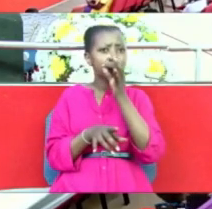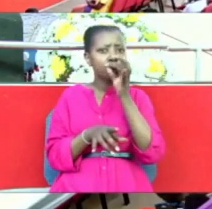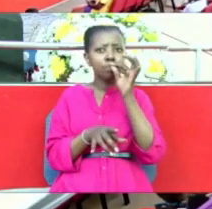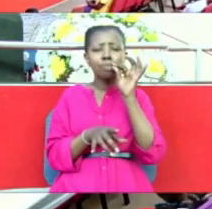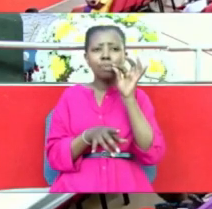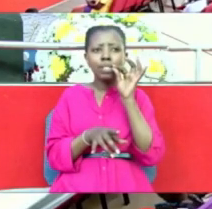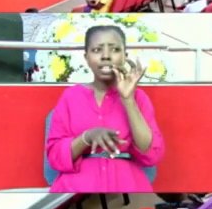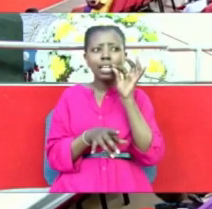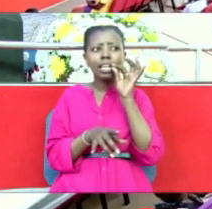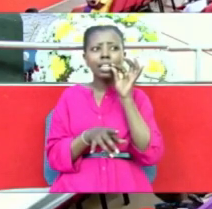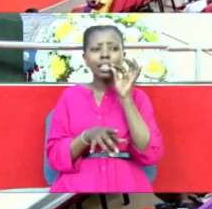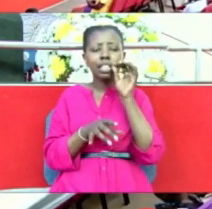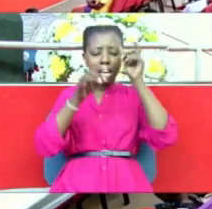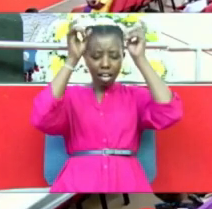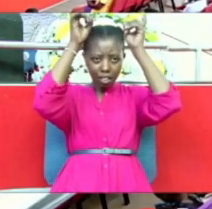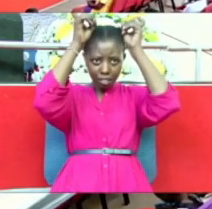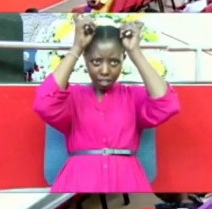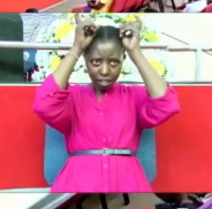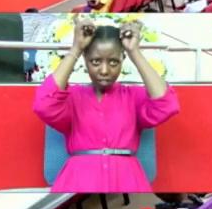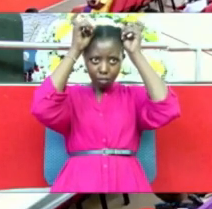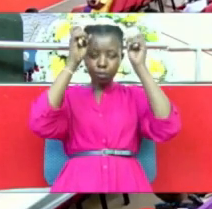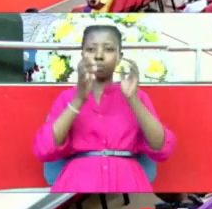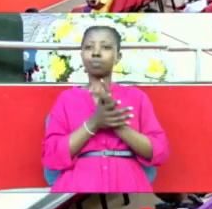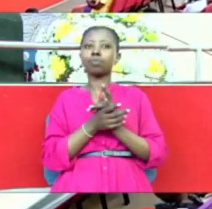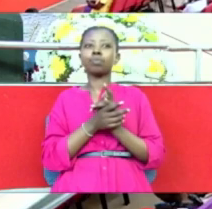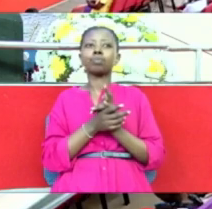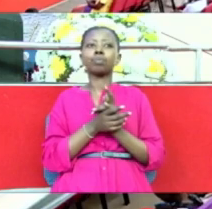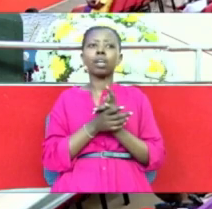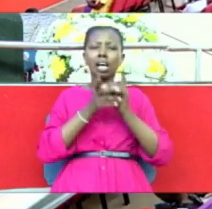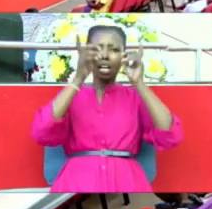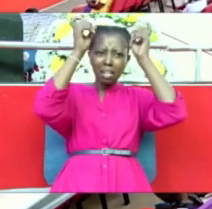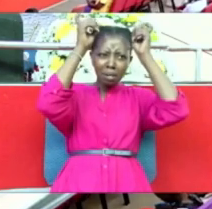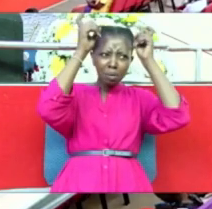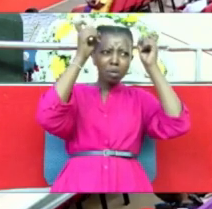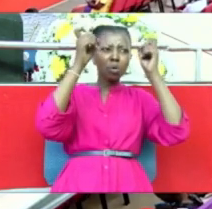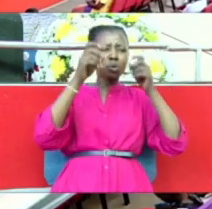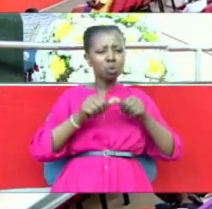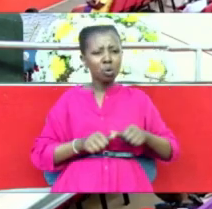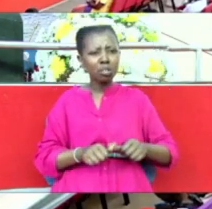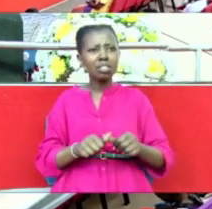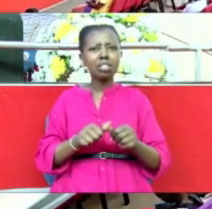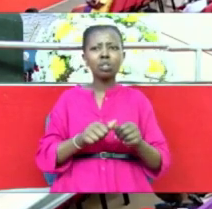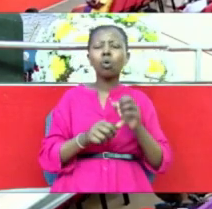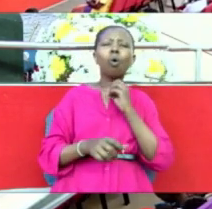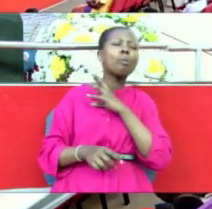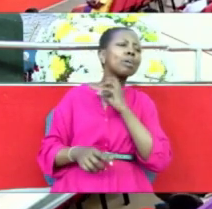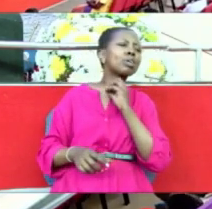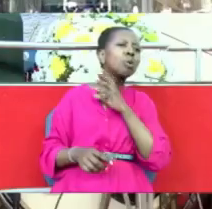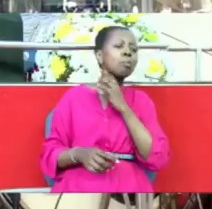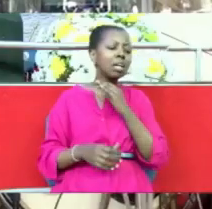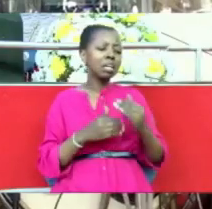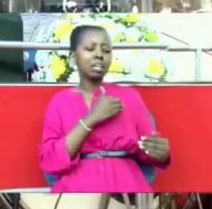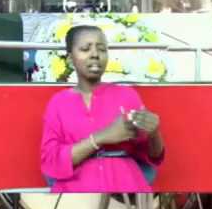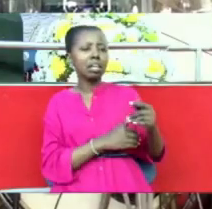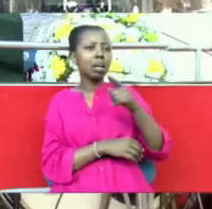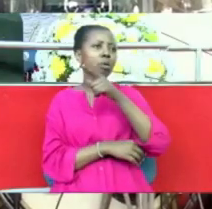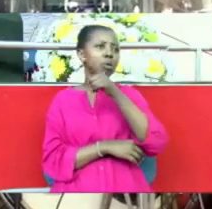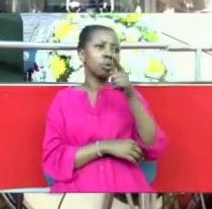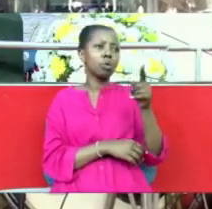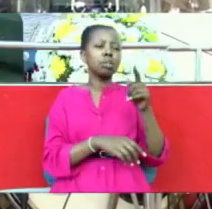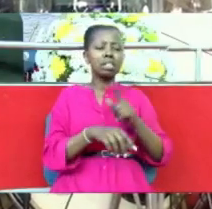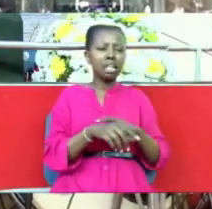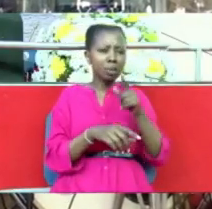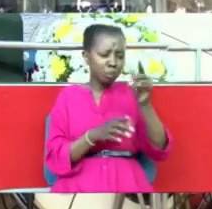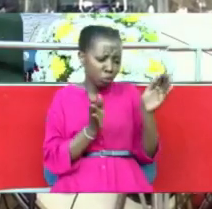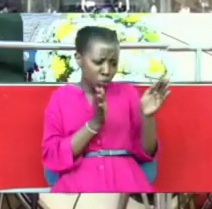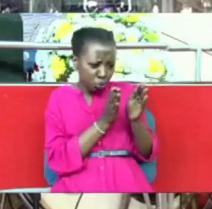wicked. Ili tukomeshe wale ambao ni waovu. The wicked will continue to make noise around you. Waovu watazidi kupiga kelele. When you are small.